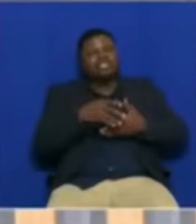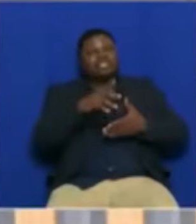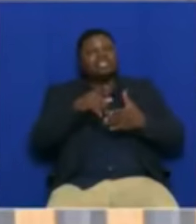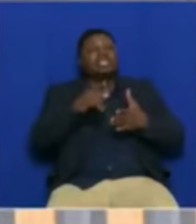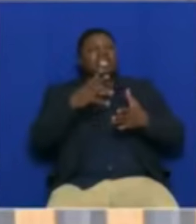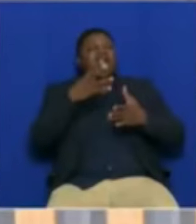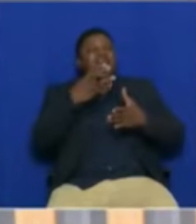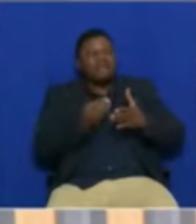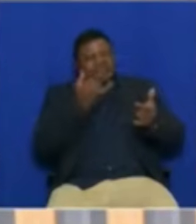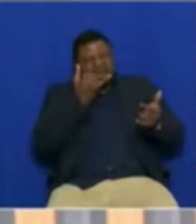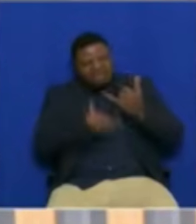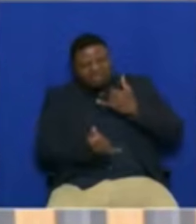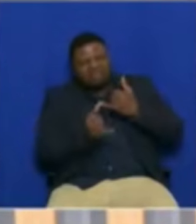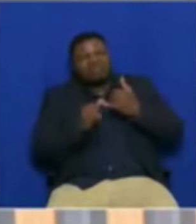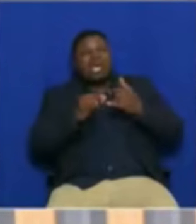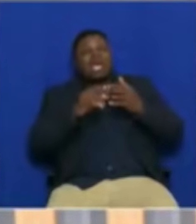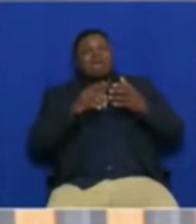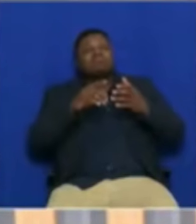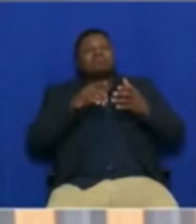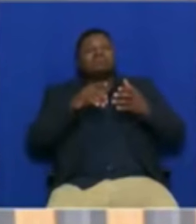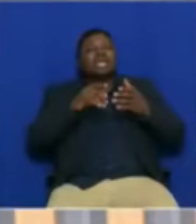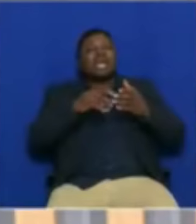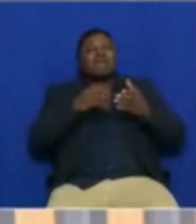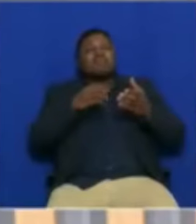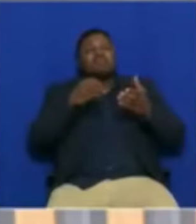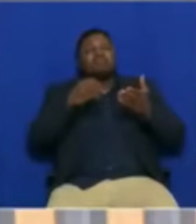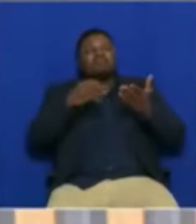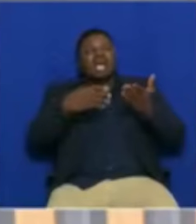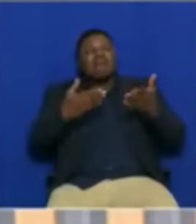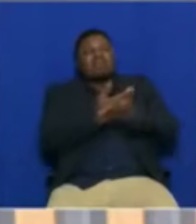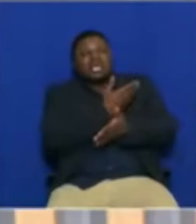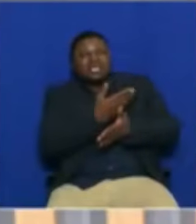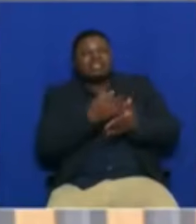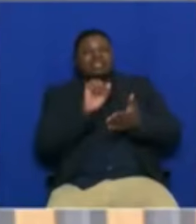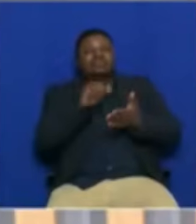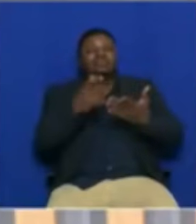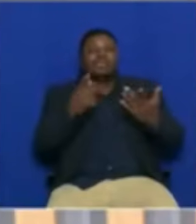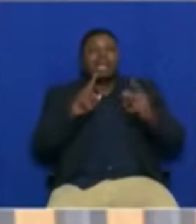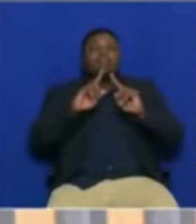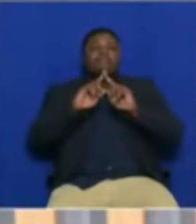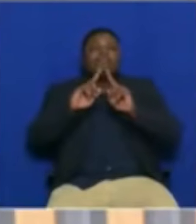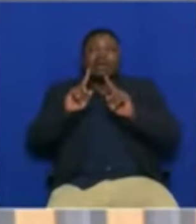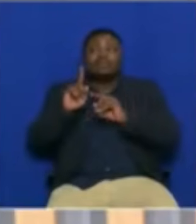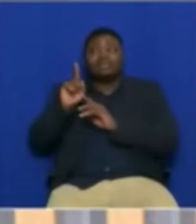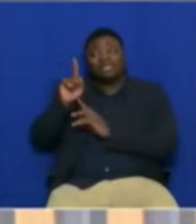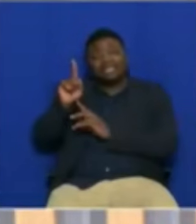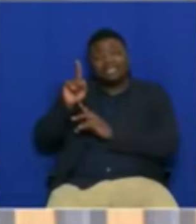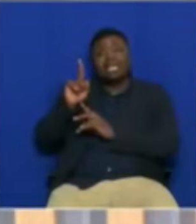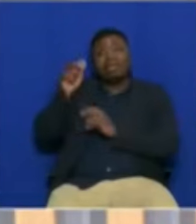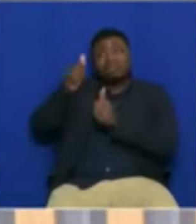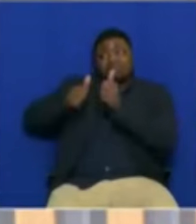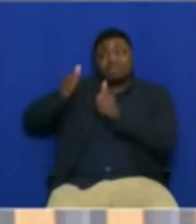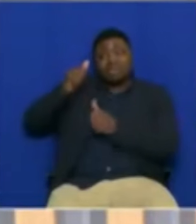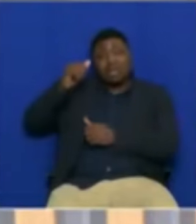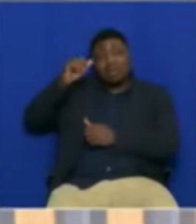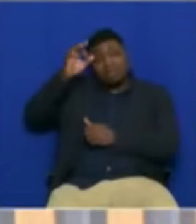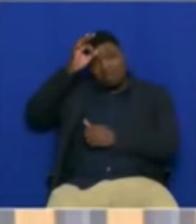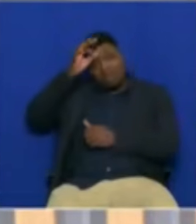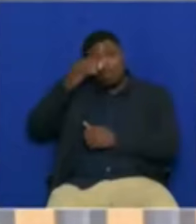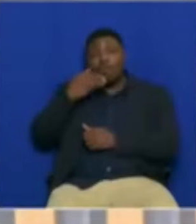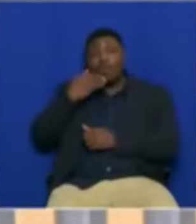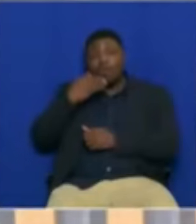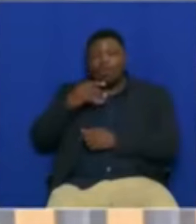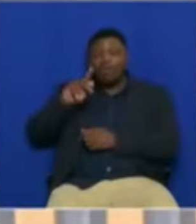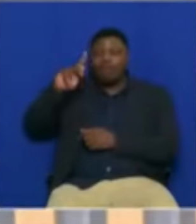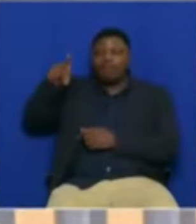so what Colonel Philip speaks to here is because they didn't do the necessary investigation when they say